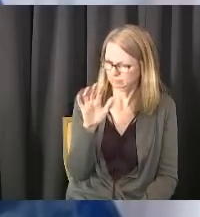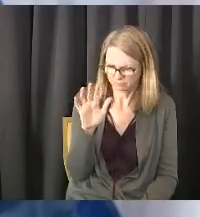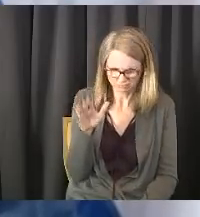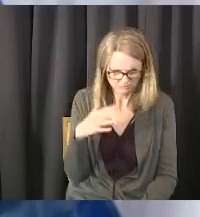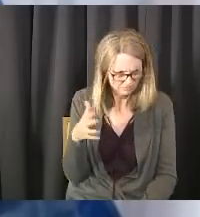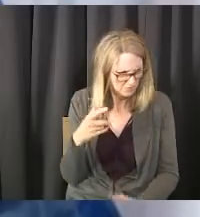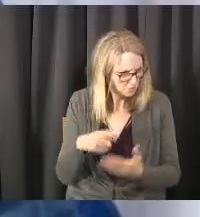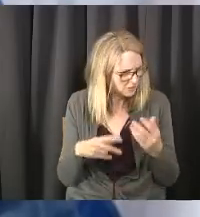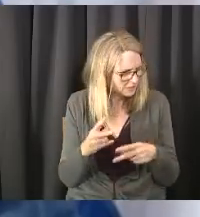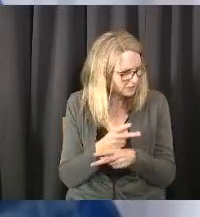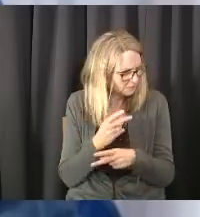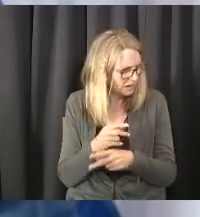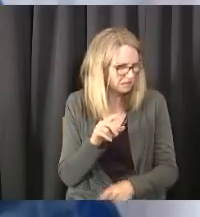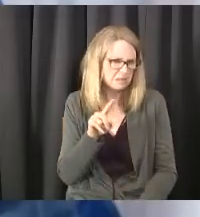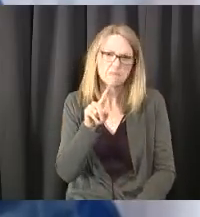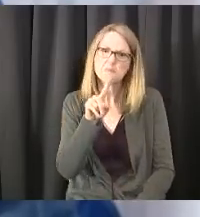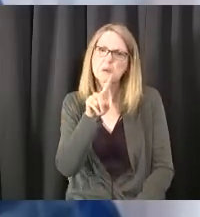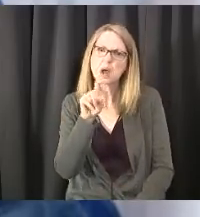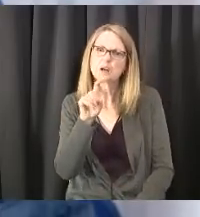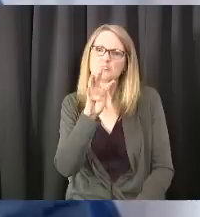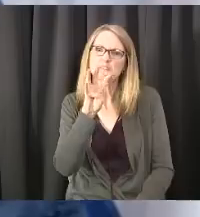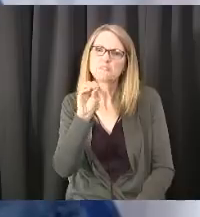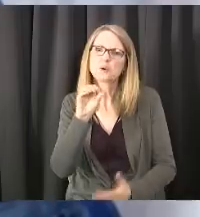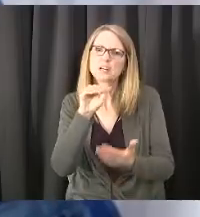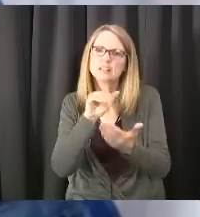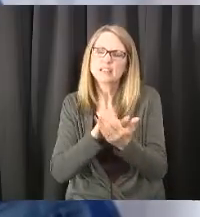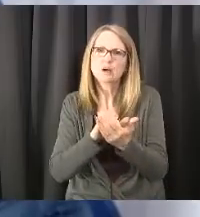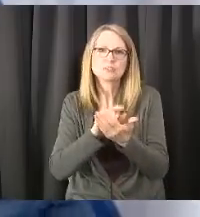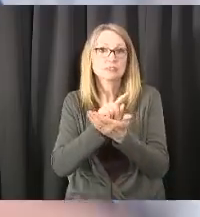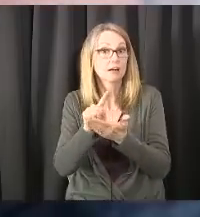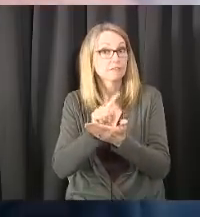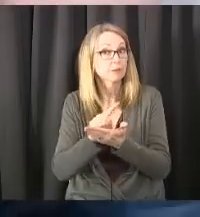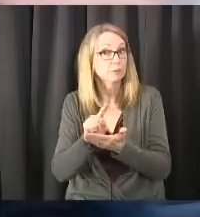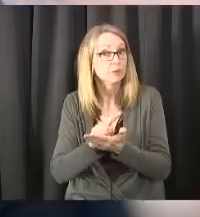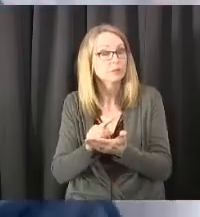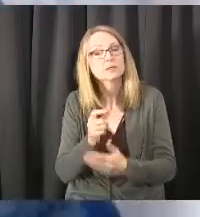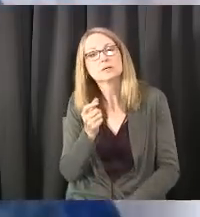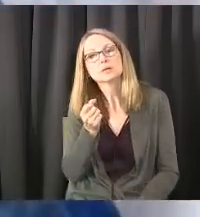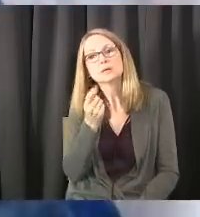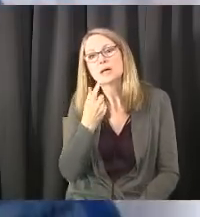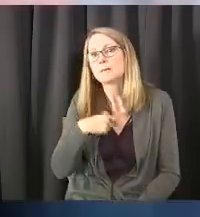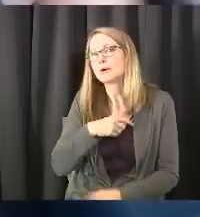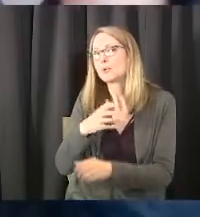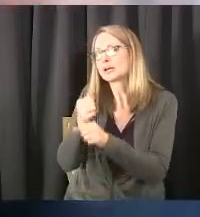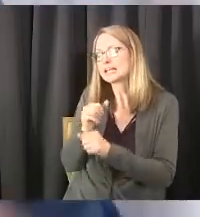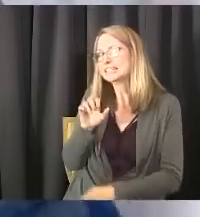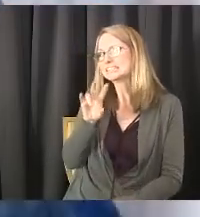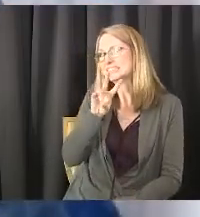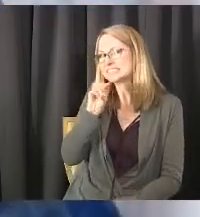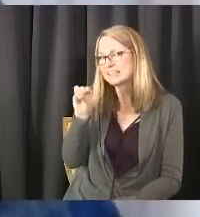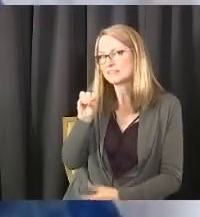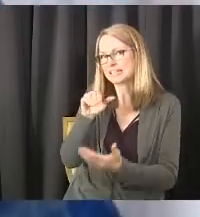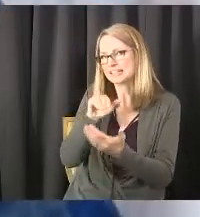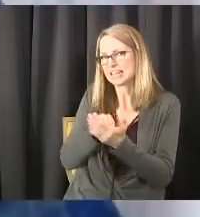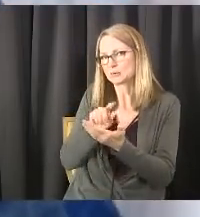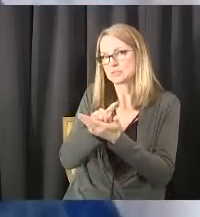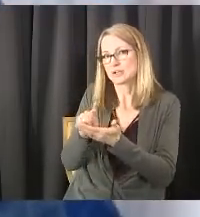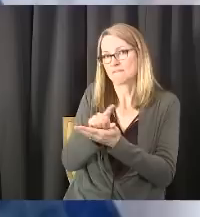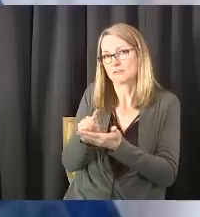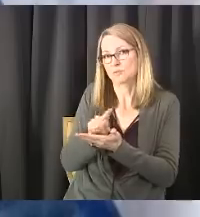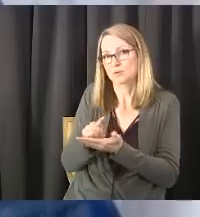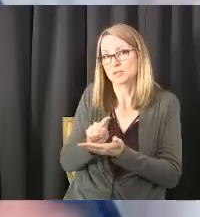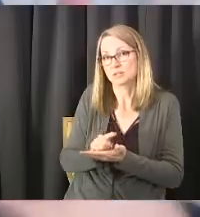140,000 a week. We're only getting 70,000 a week. So we could, even at current levels, and that's even beyond that, even at current levels,